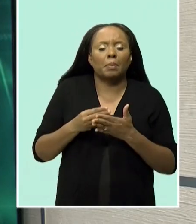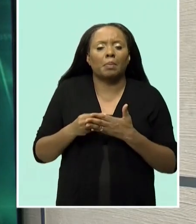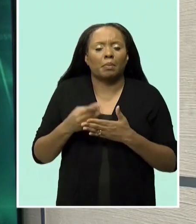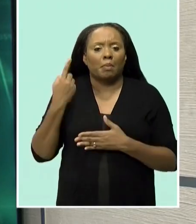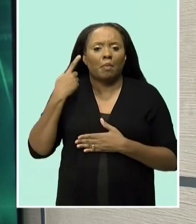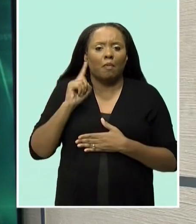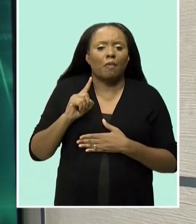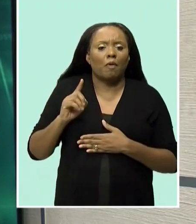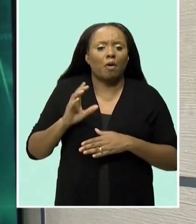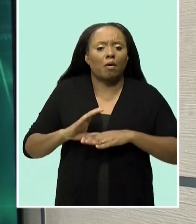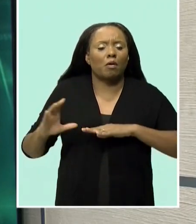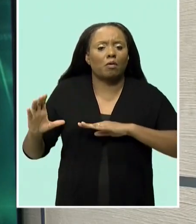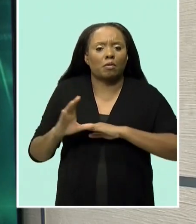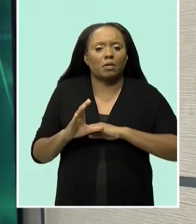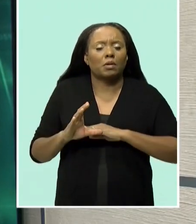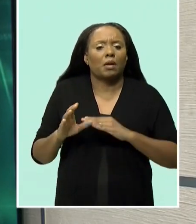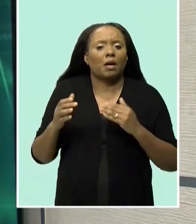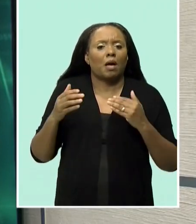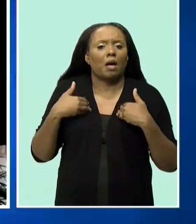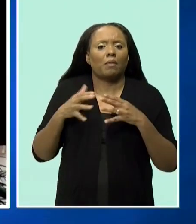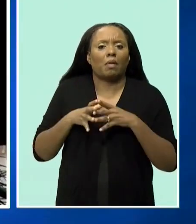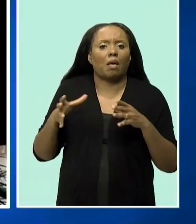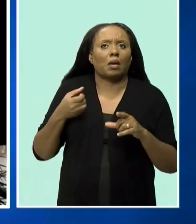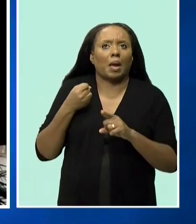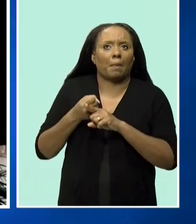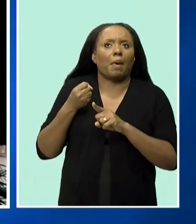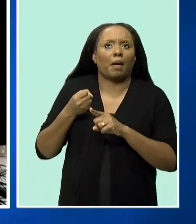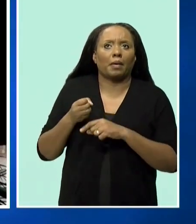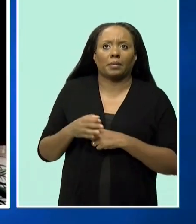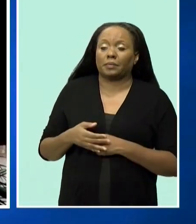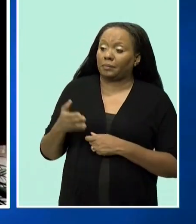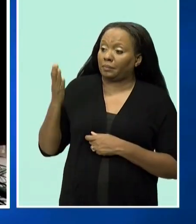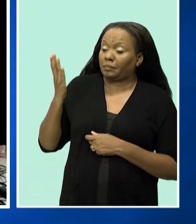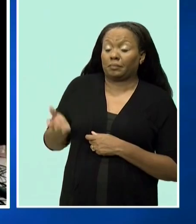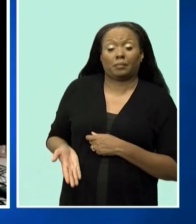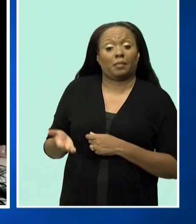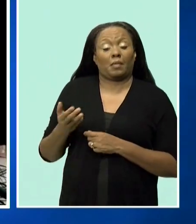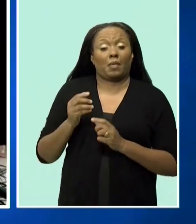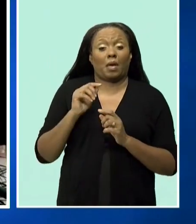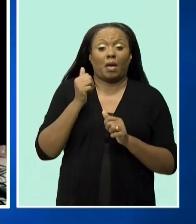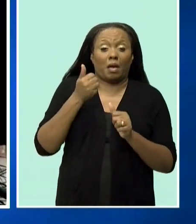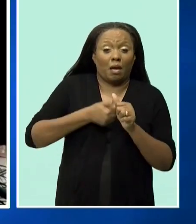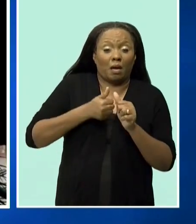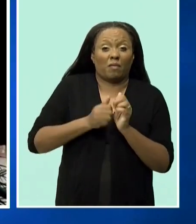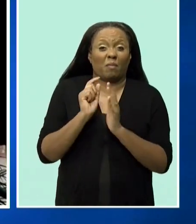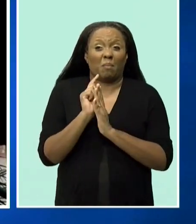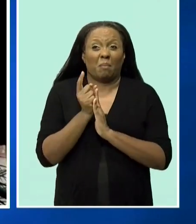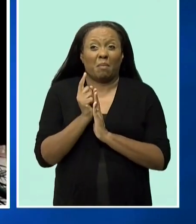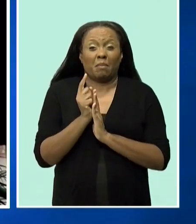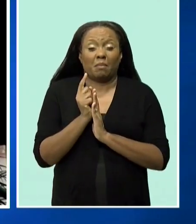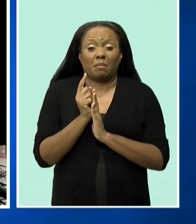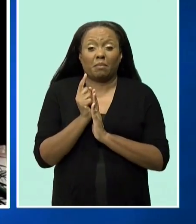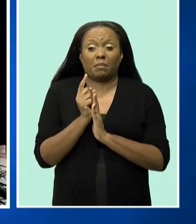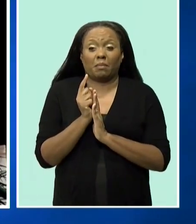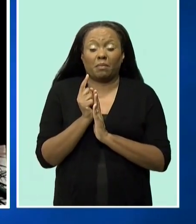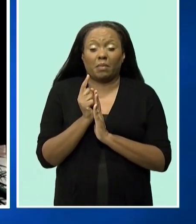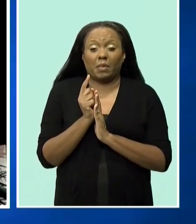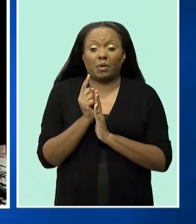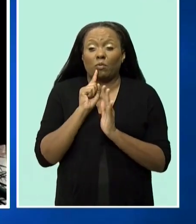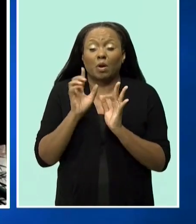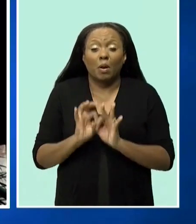food security. Every minute counts when it comes to a food